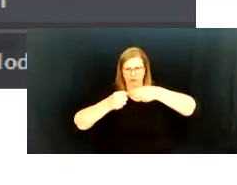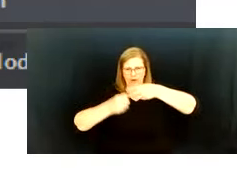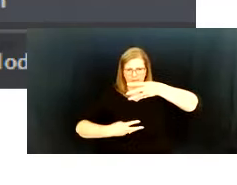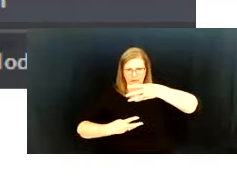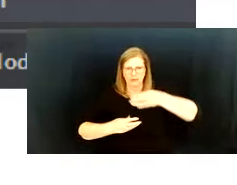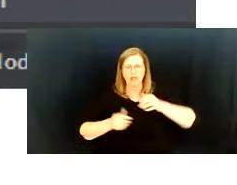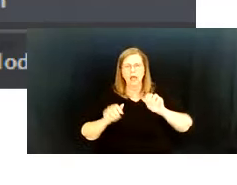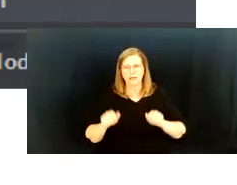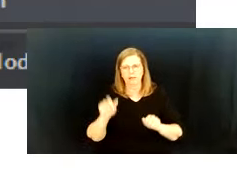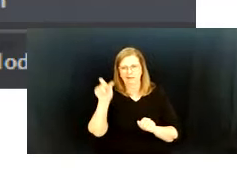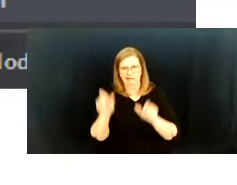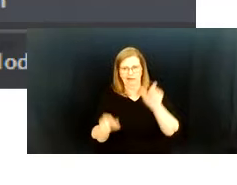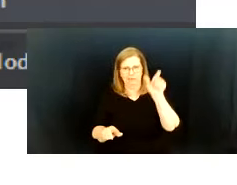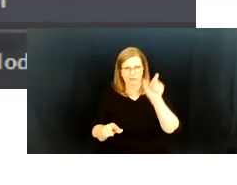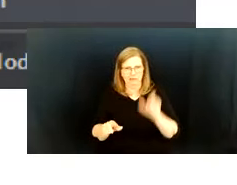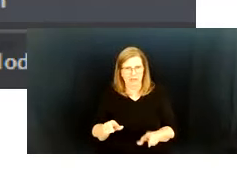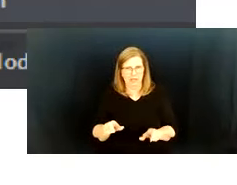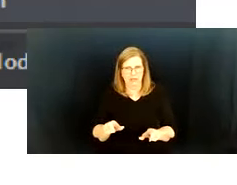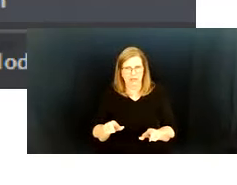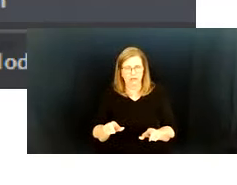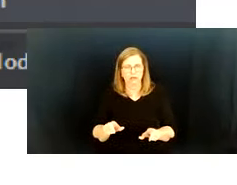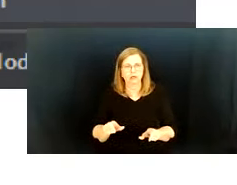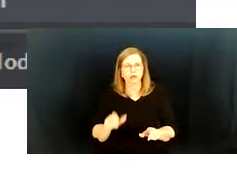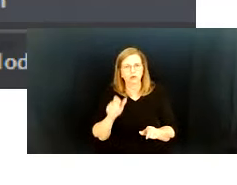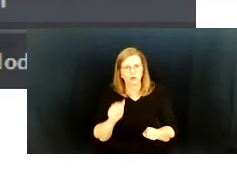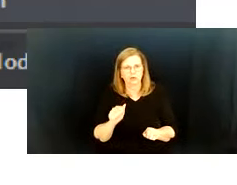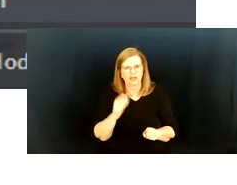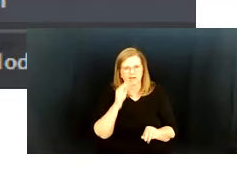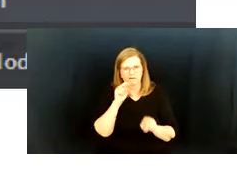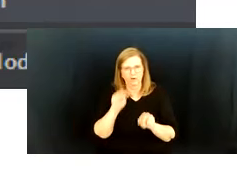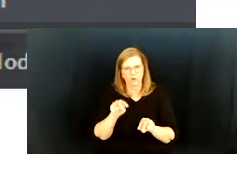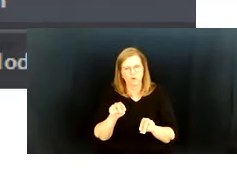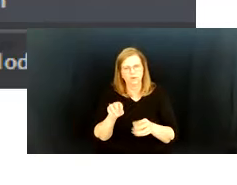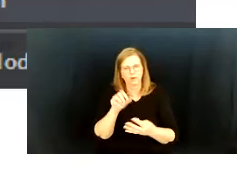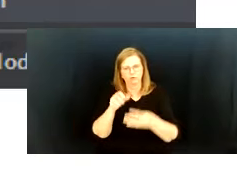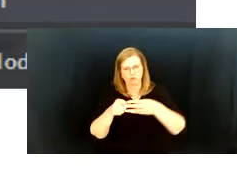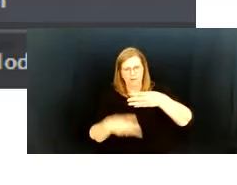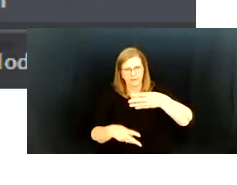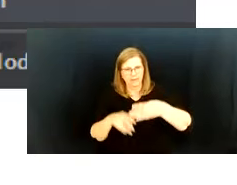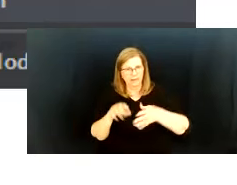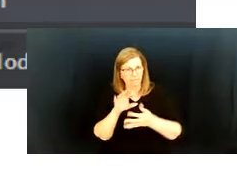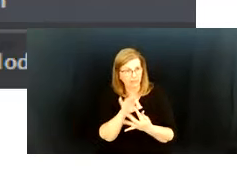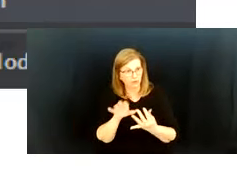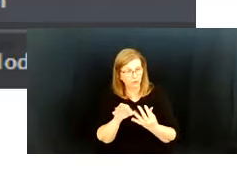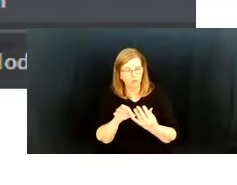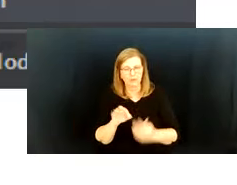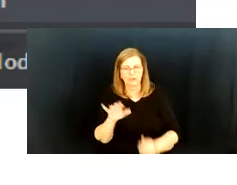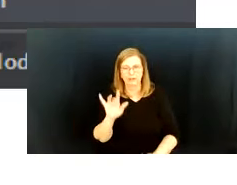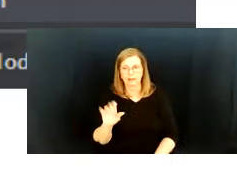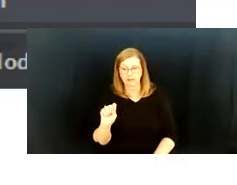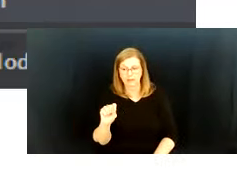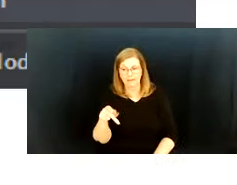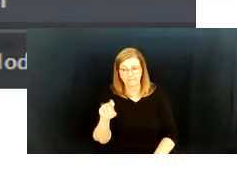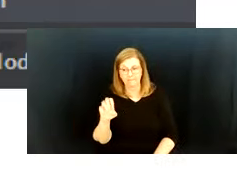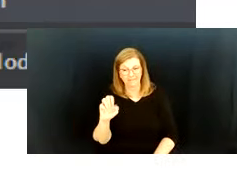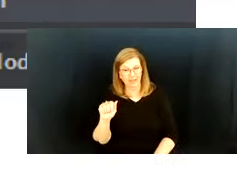side-by-side mode. View options drop down menu. Click on speaker view to only see the